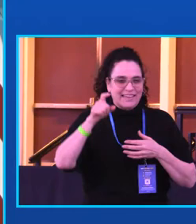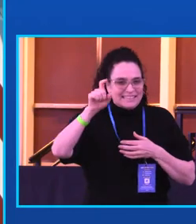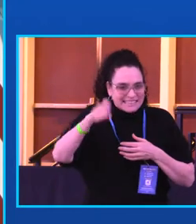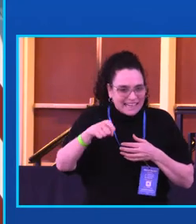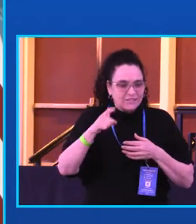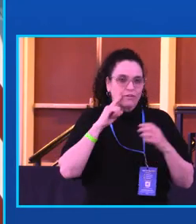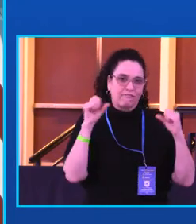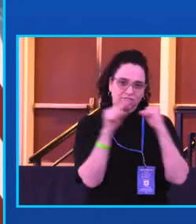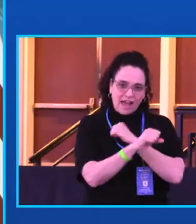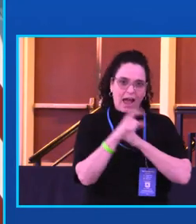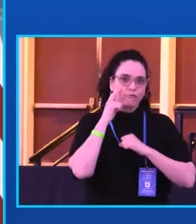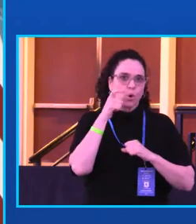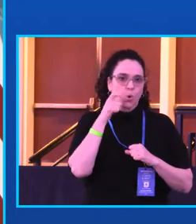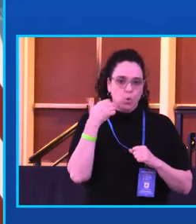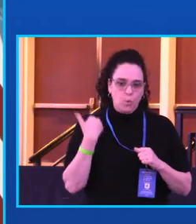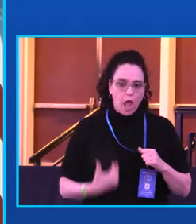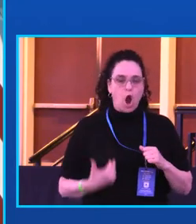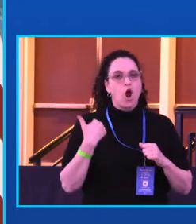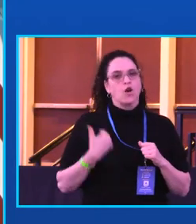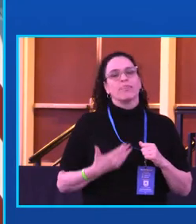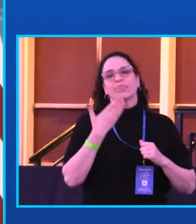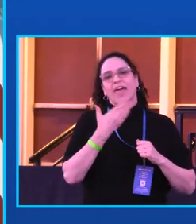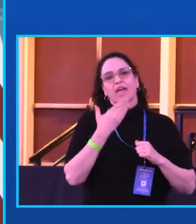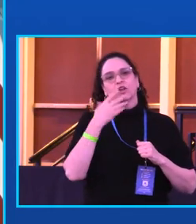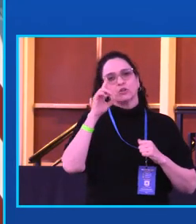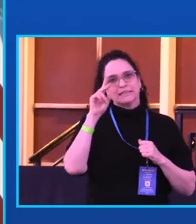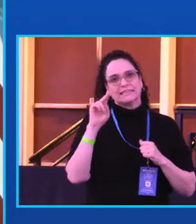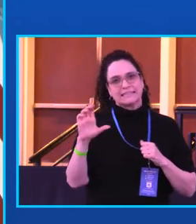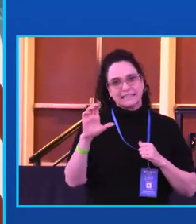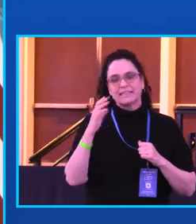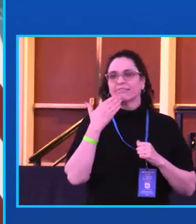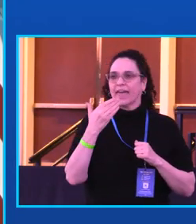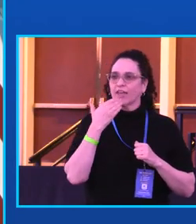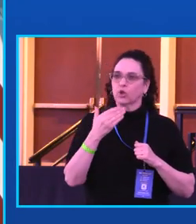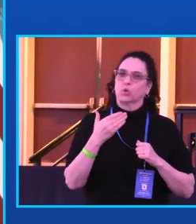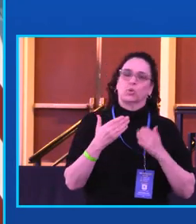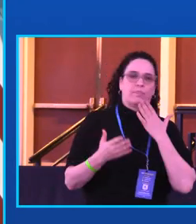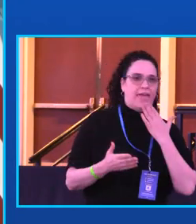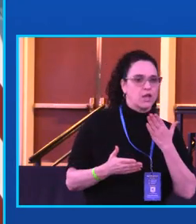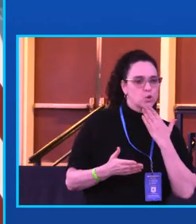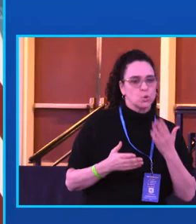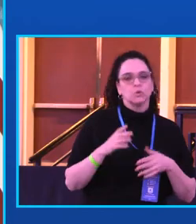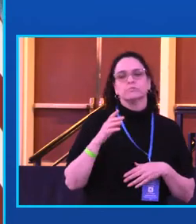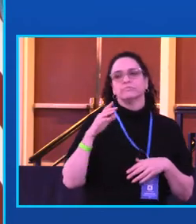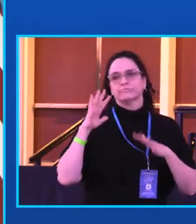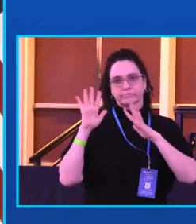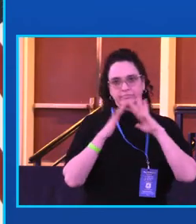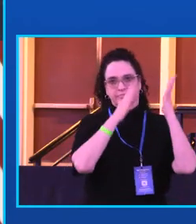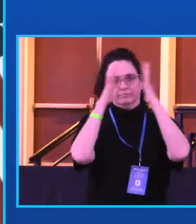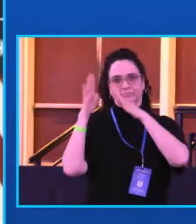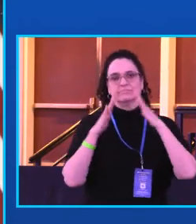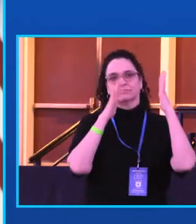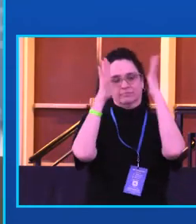we are. Thank you, DNC. Thank you for your leadership. Thank you all.